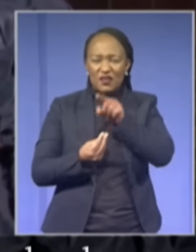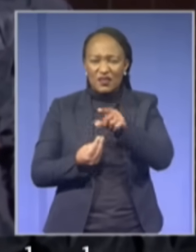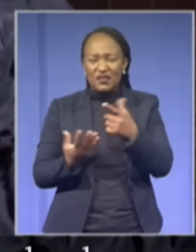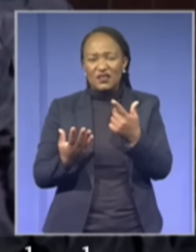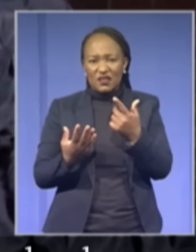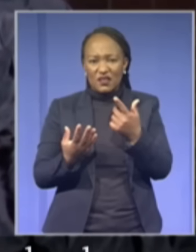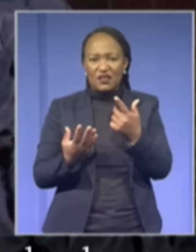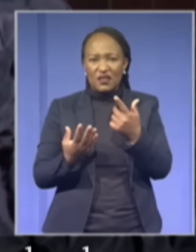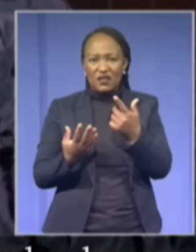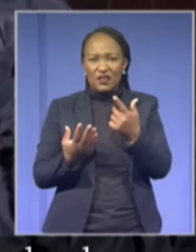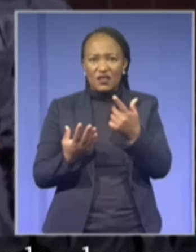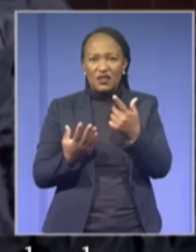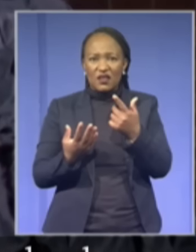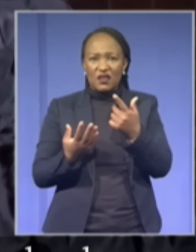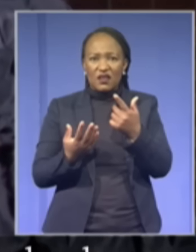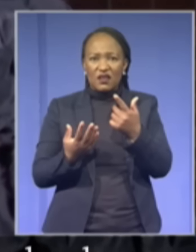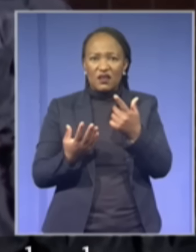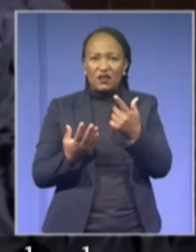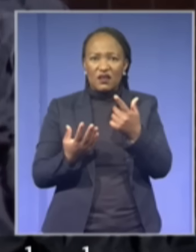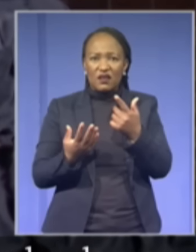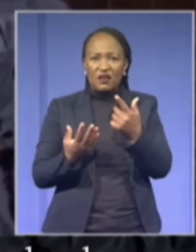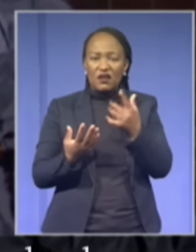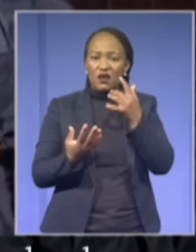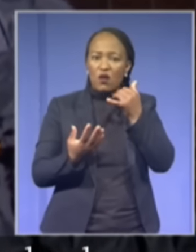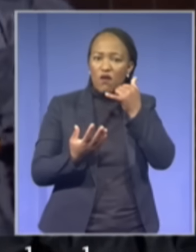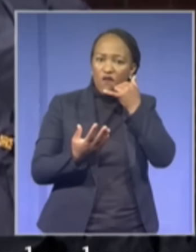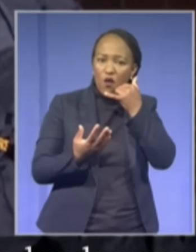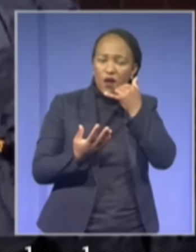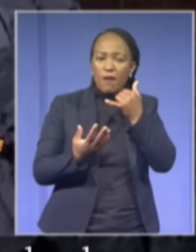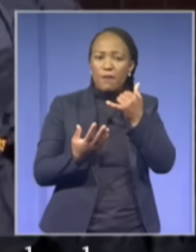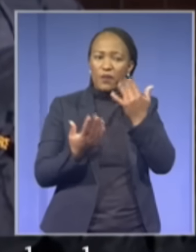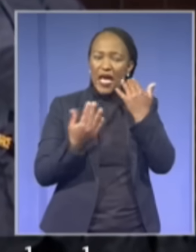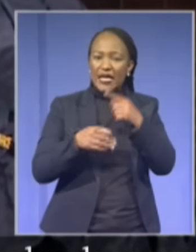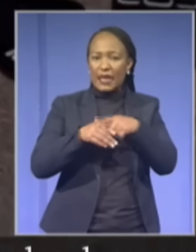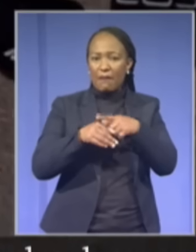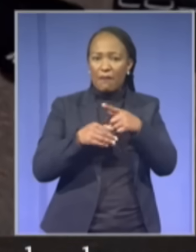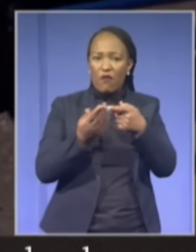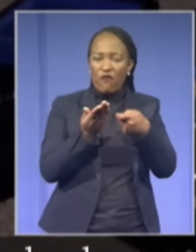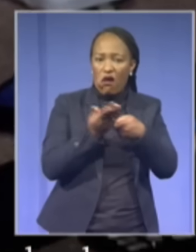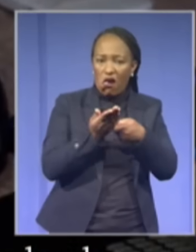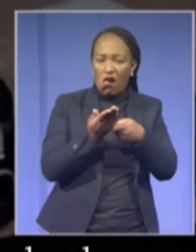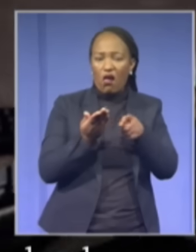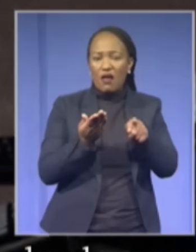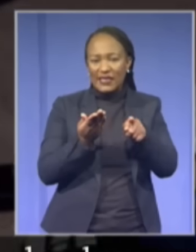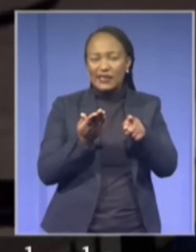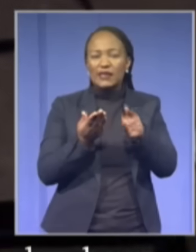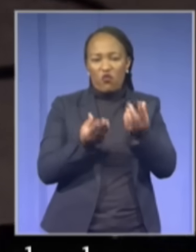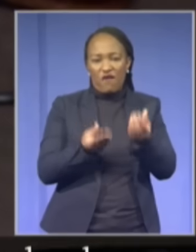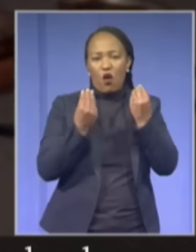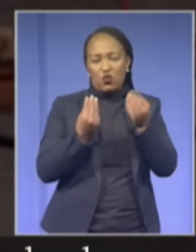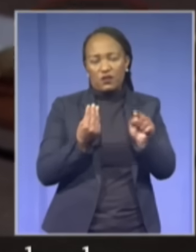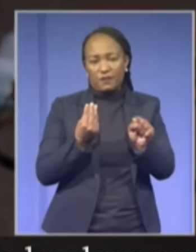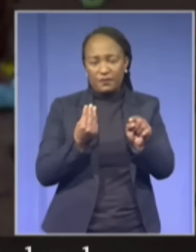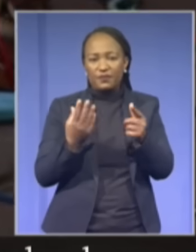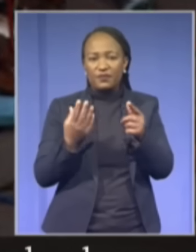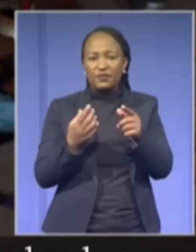fa dillathekeng mollo gore di kgone go bereka le tše di berekišwang go theeletša